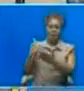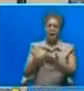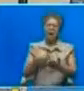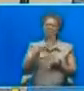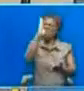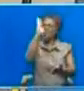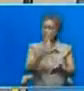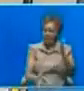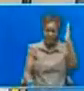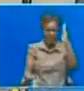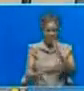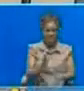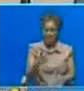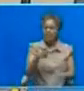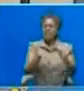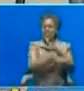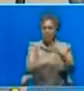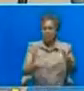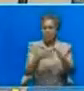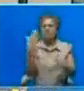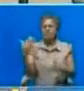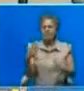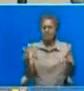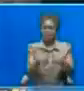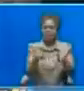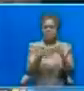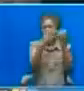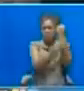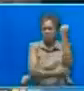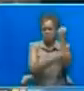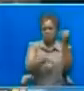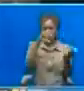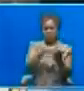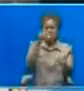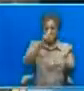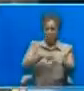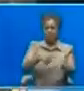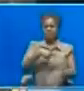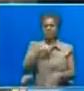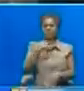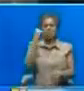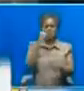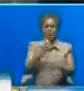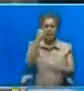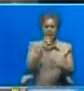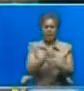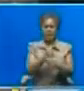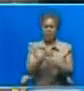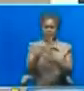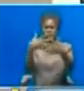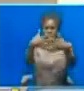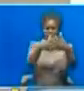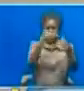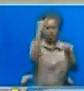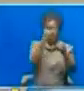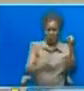practically nothing. The place was vandalized and run down. When we visited the place, workers were putting up the perimeter fence, finalizing